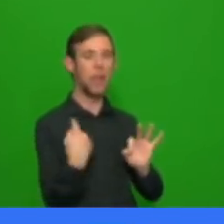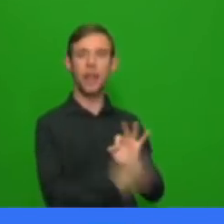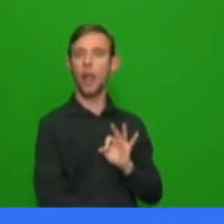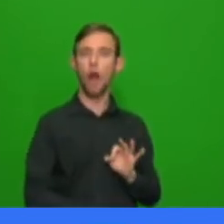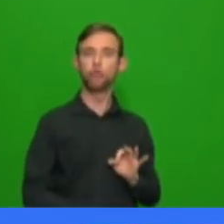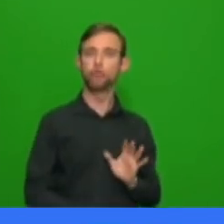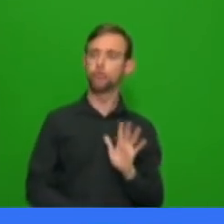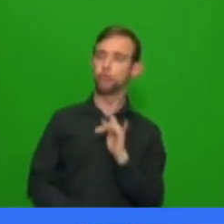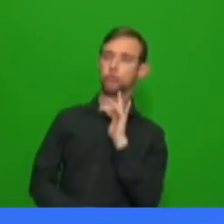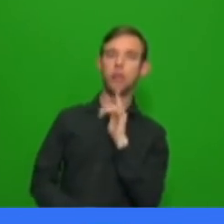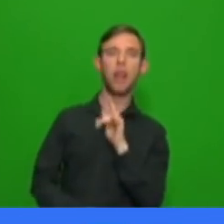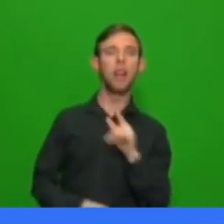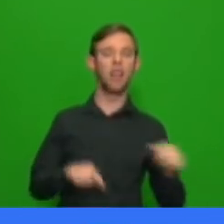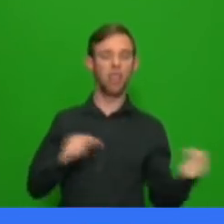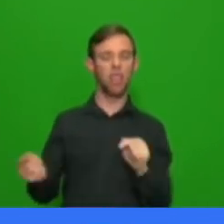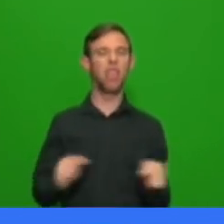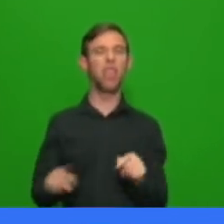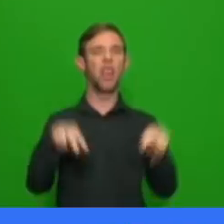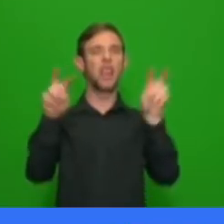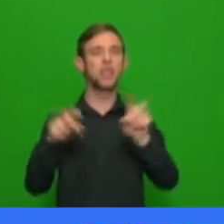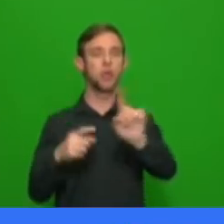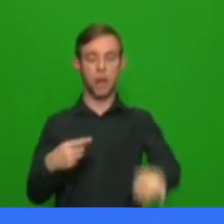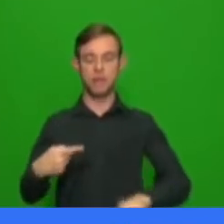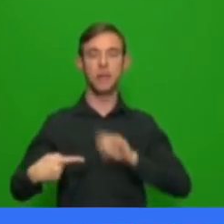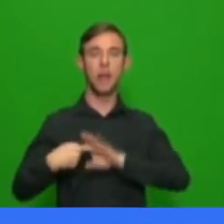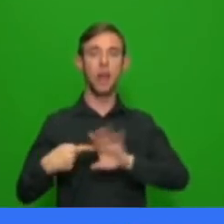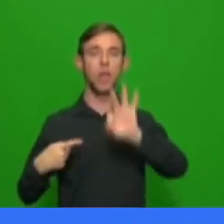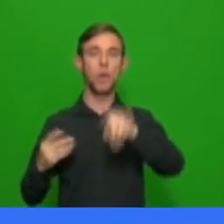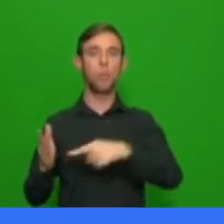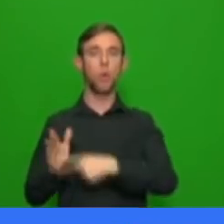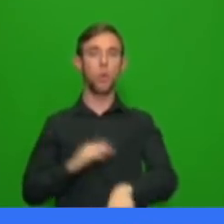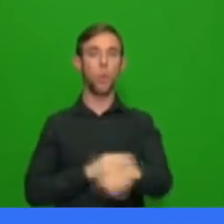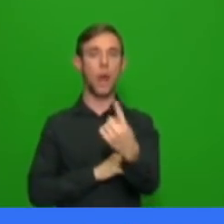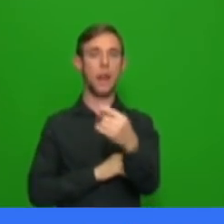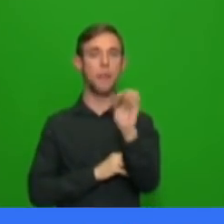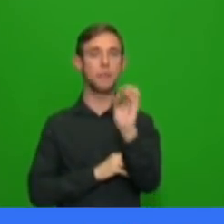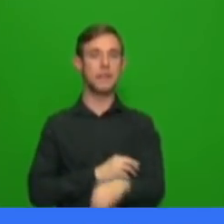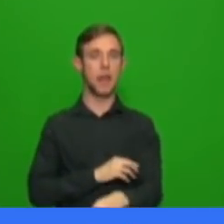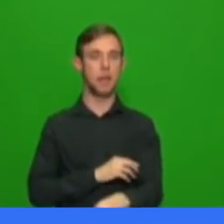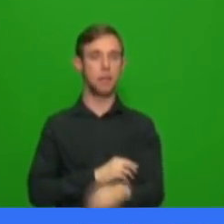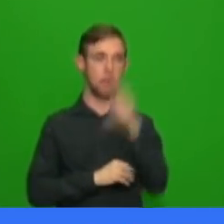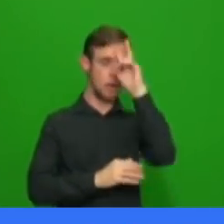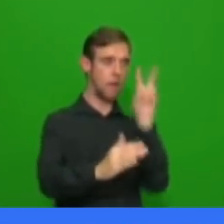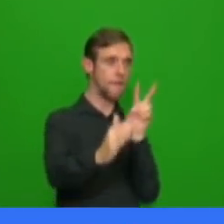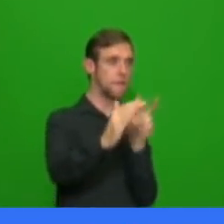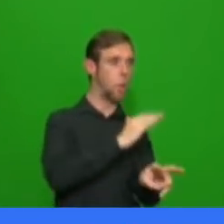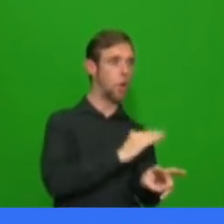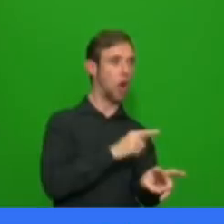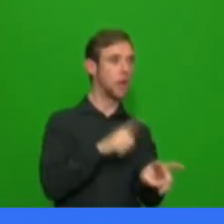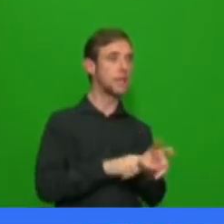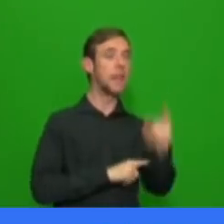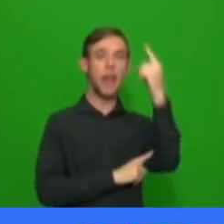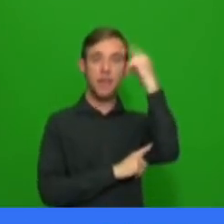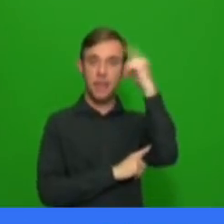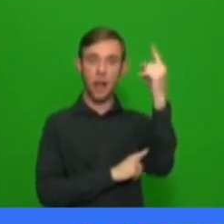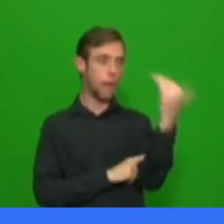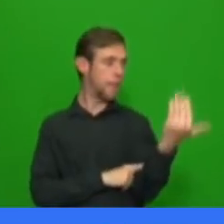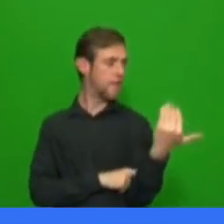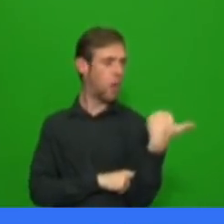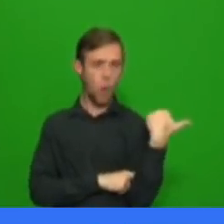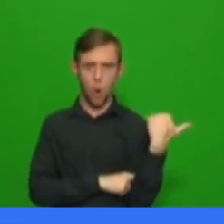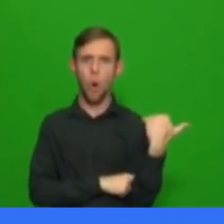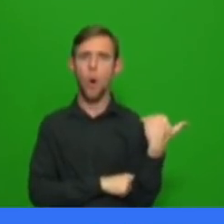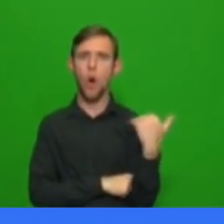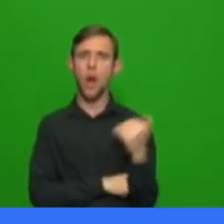the GDP forecast of 1% is slightly higher than most experts who predict GDP growth of under 1% for the rest of the